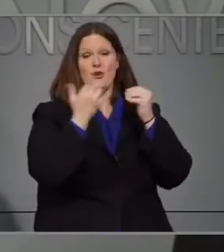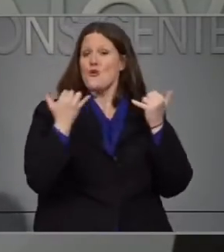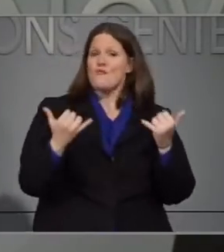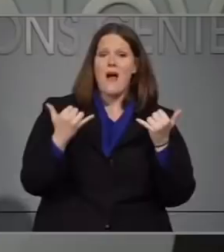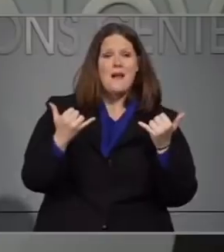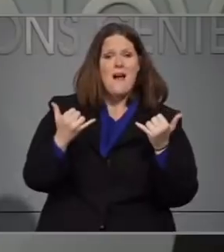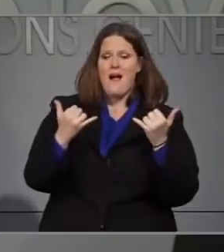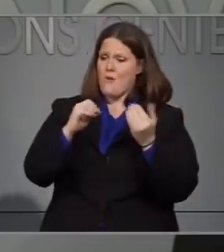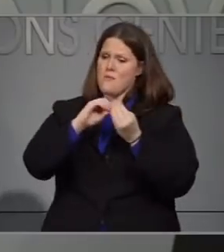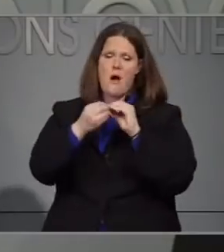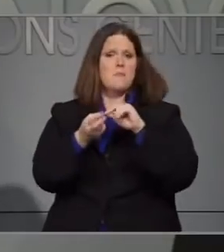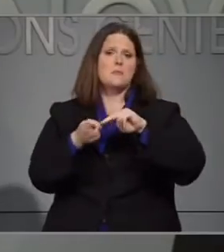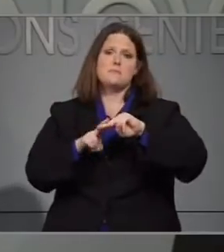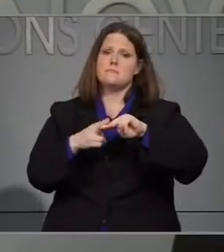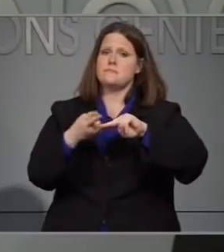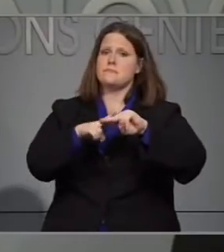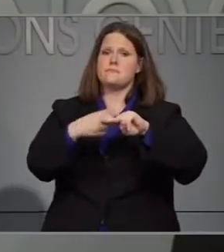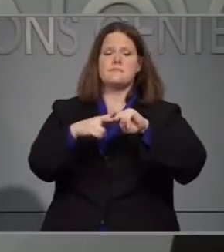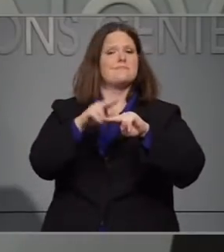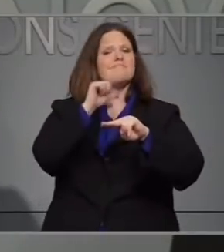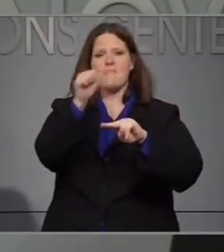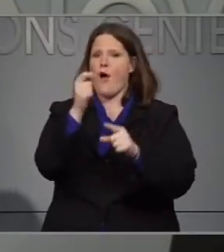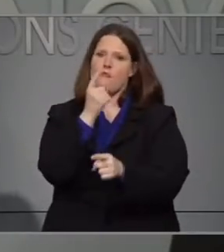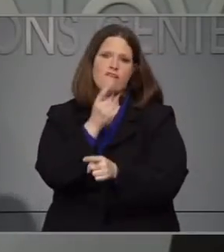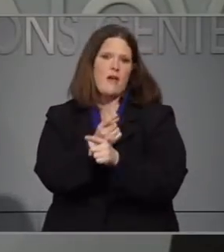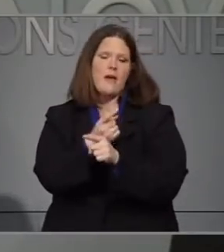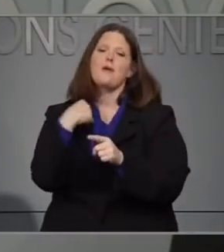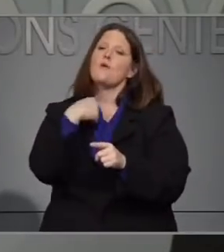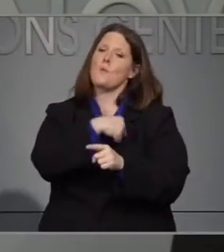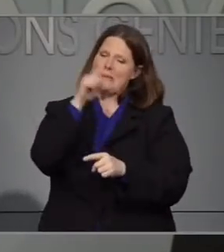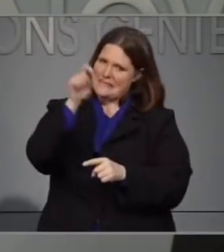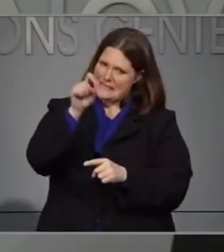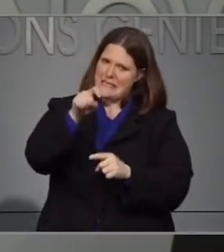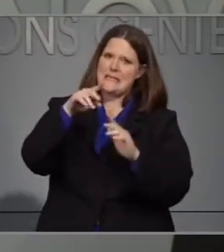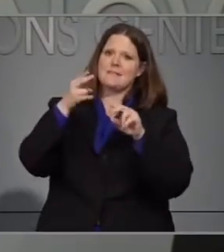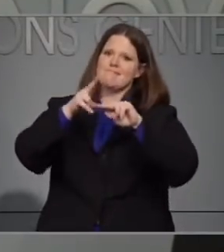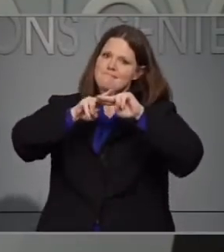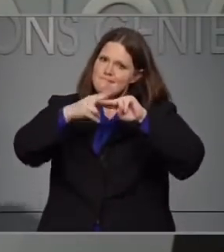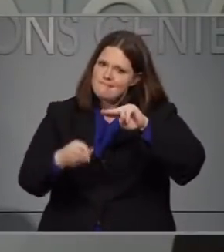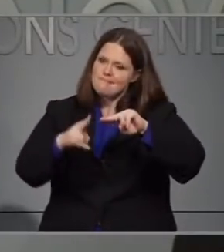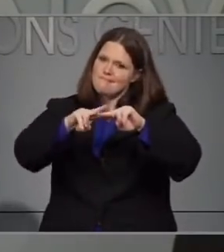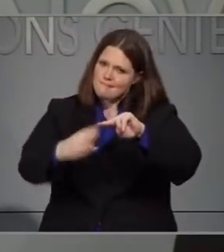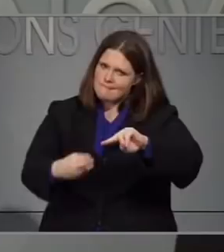things are going is not the right direction. And we all need to work together to